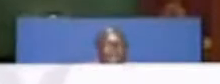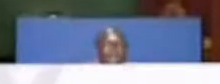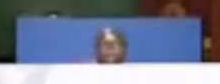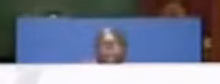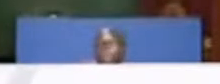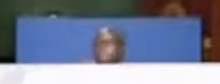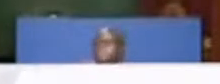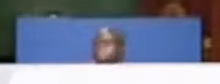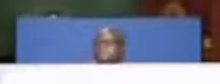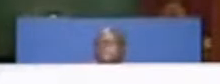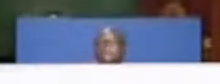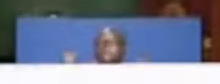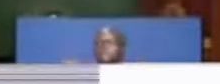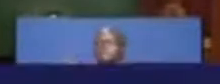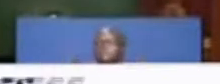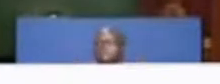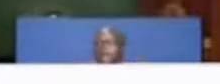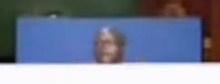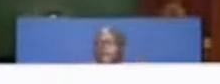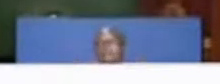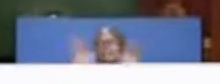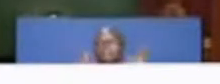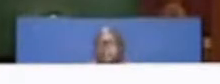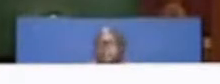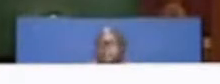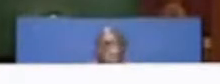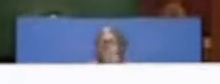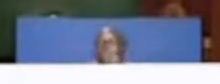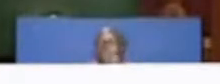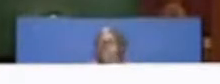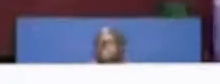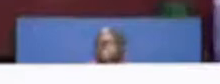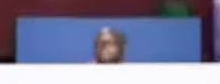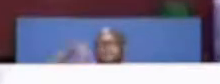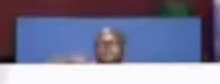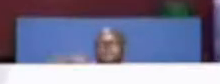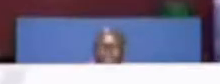acceleration and the big push investments.